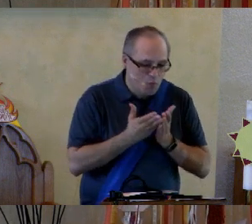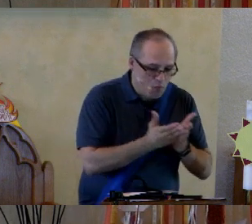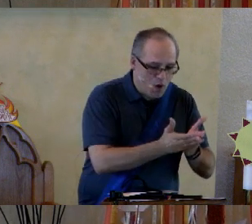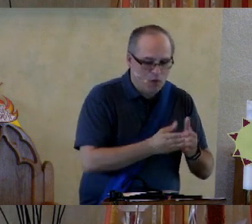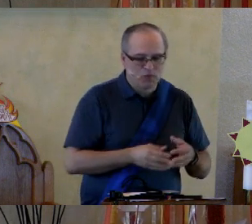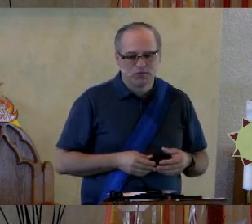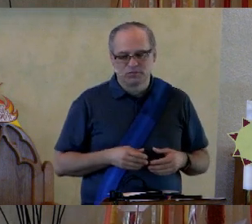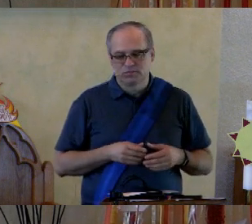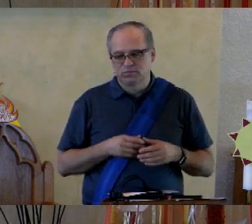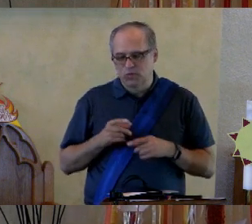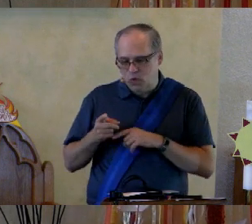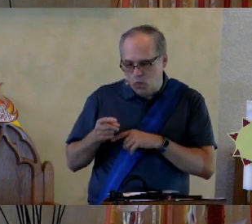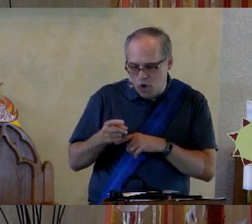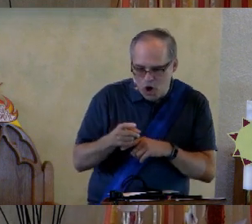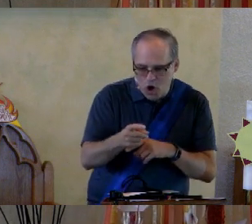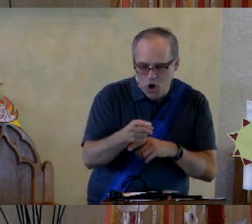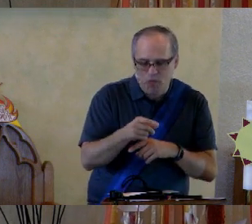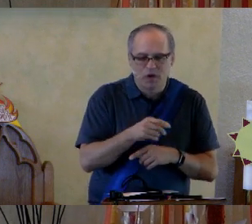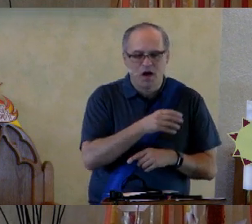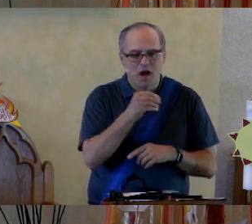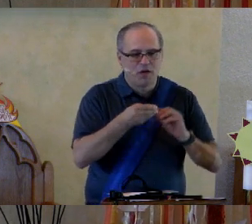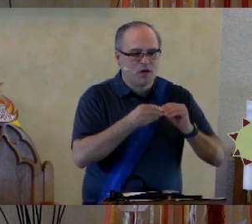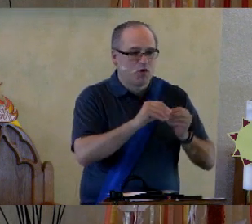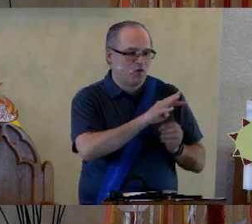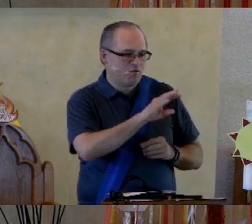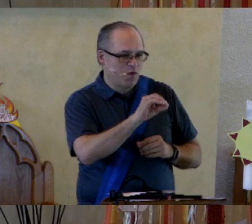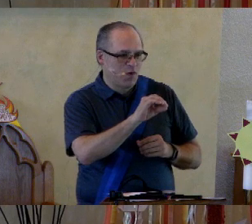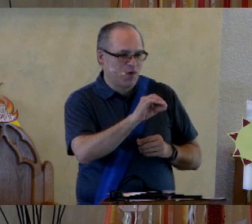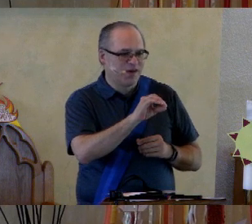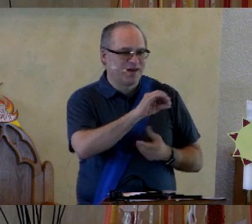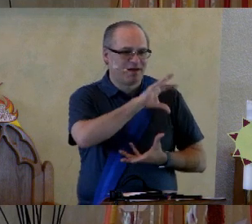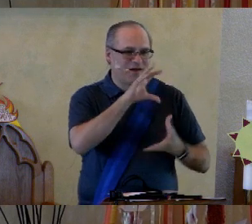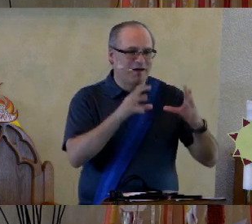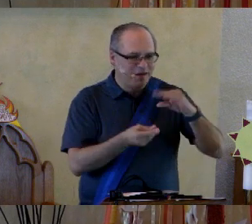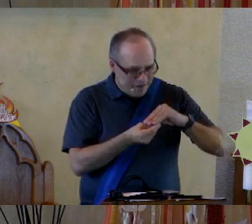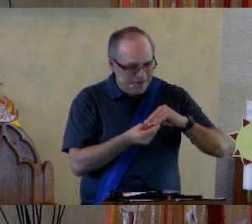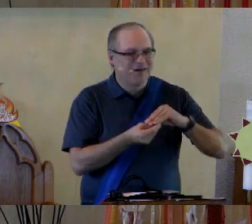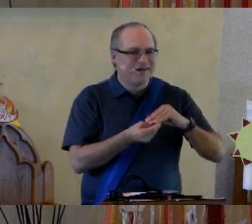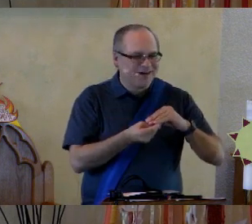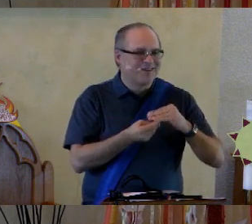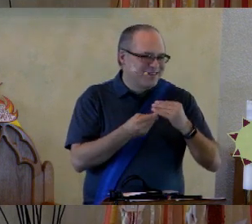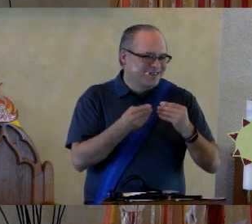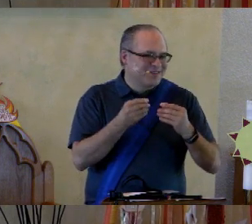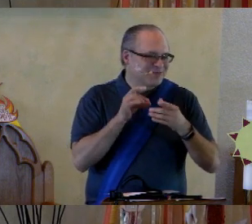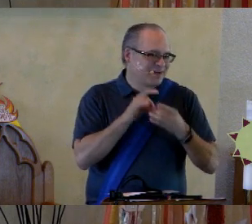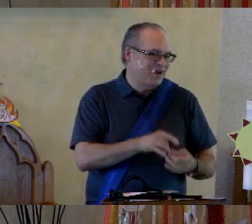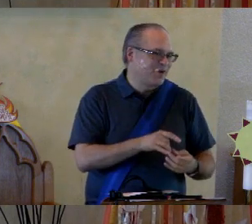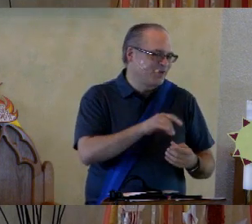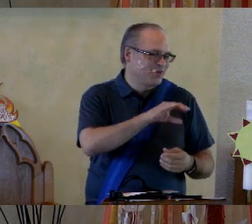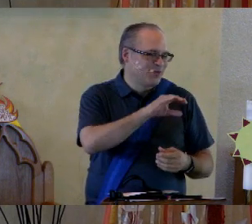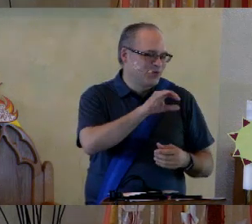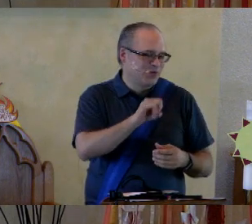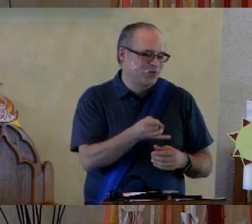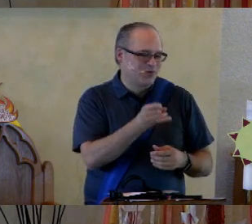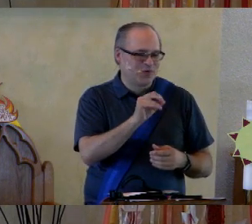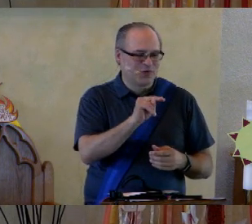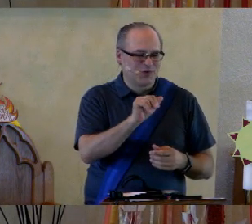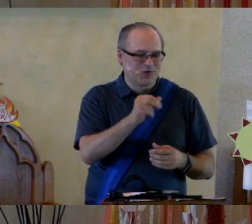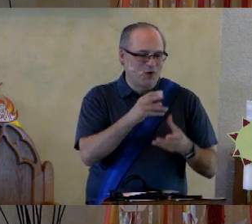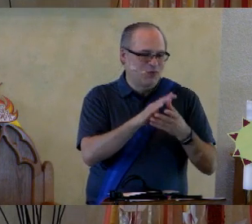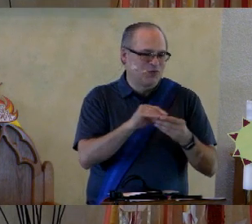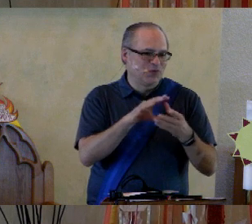worm, and the number 40. And they're all related to the story of Jonah, which is our scripture lesson today.